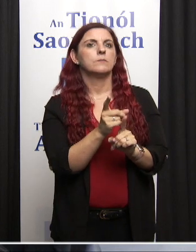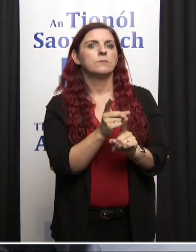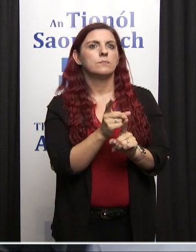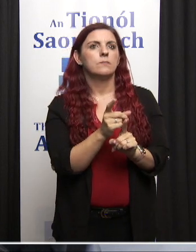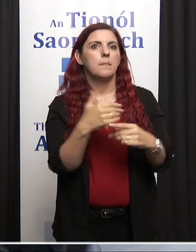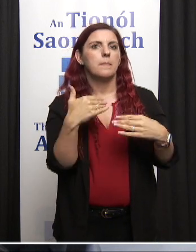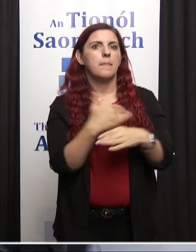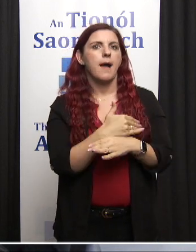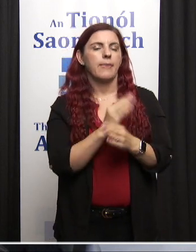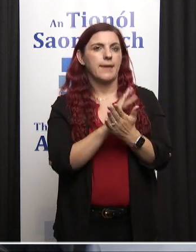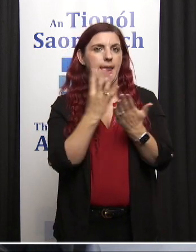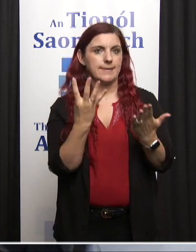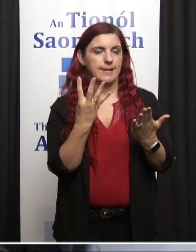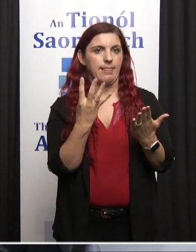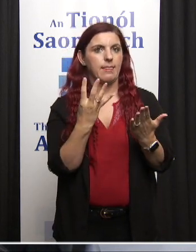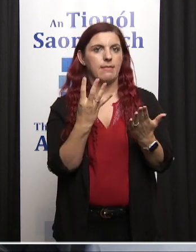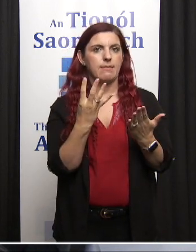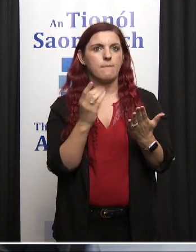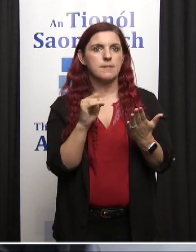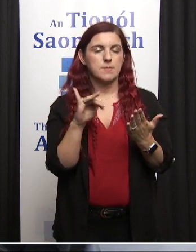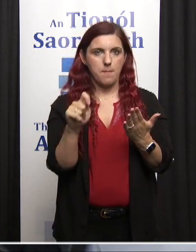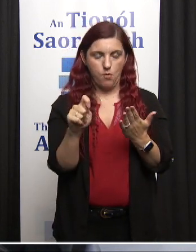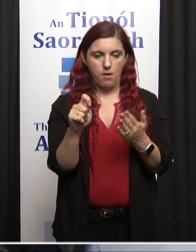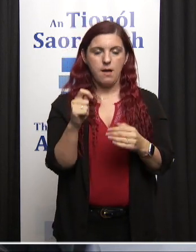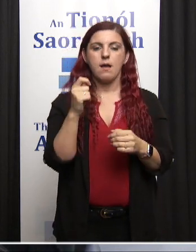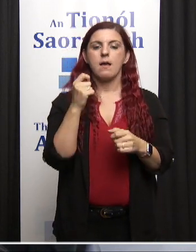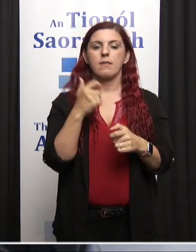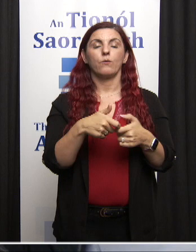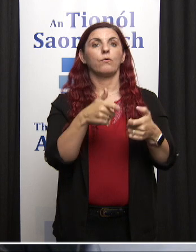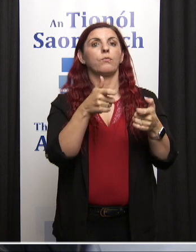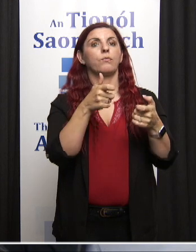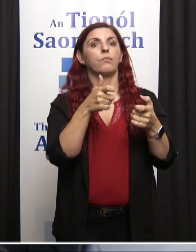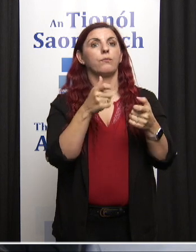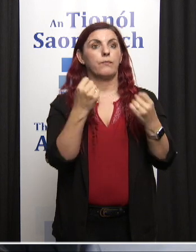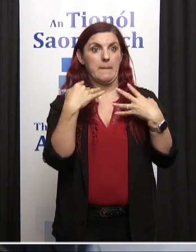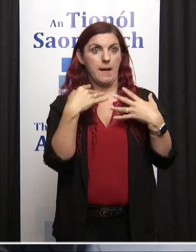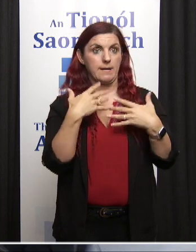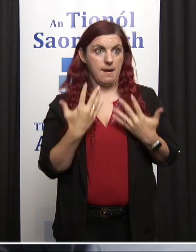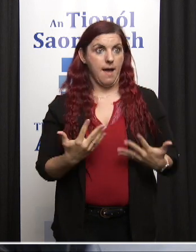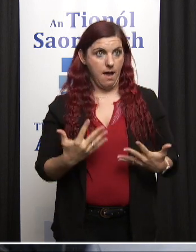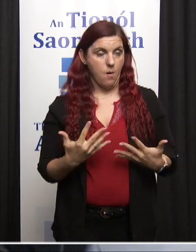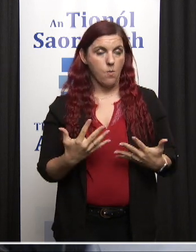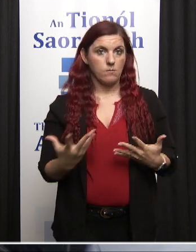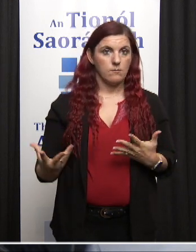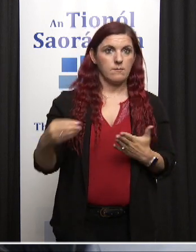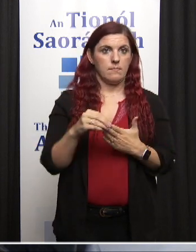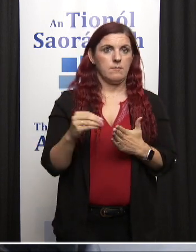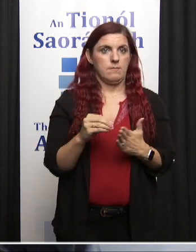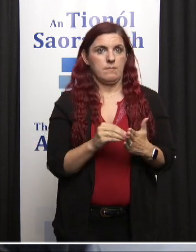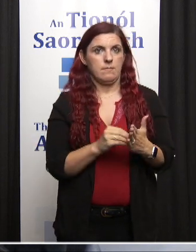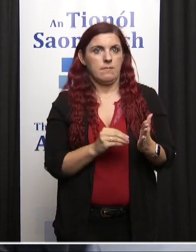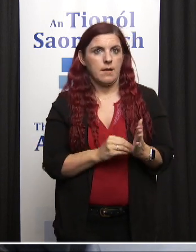by Monday the 19th of September. We're also going to take your feedback from this particular session on the ballot